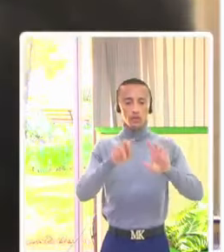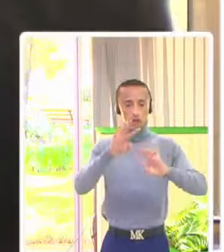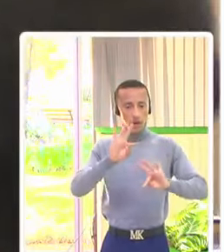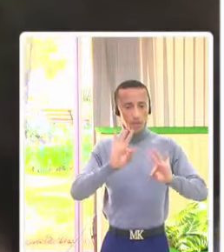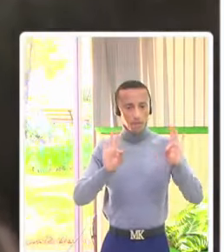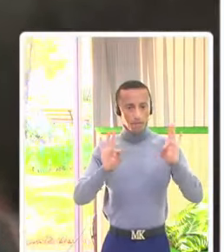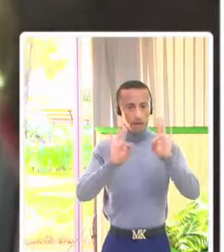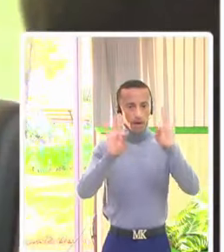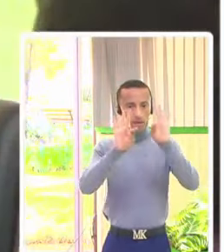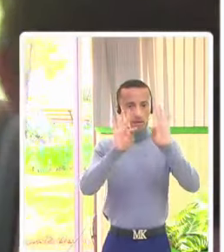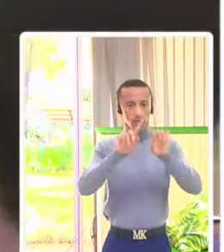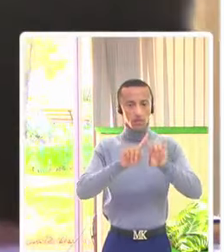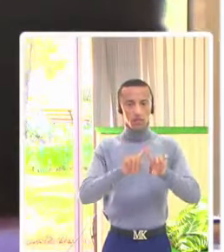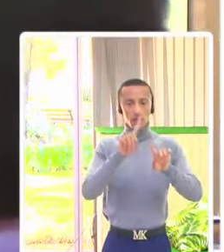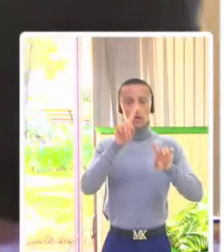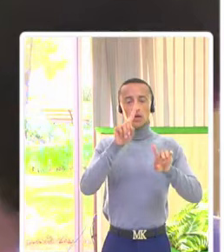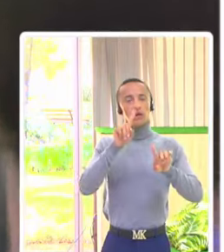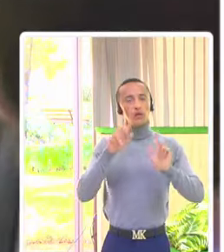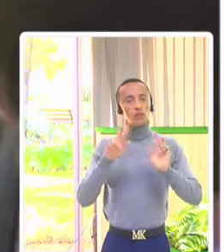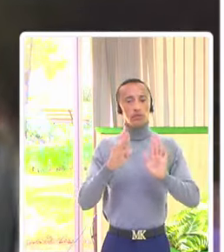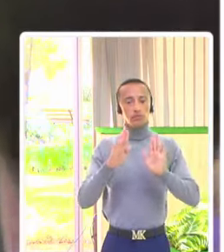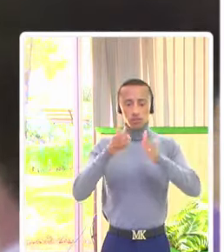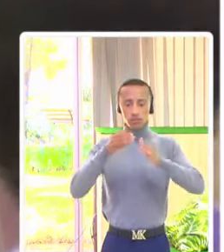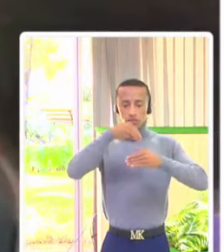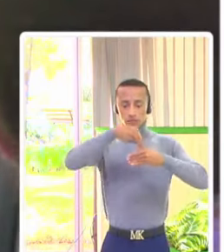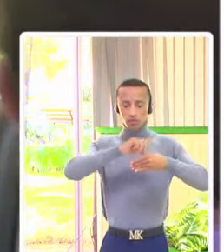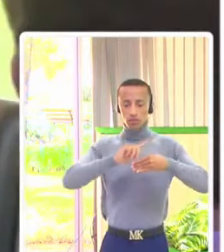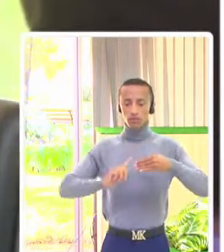of those factors. Key political